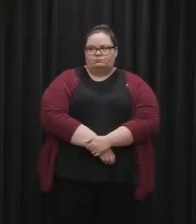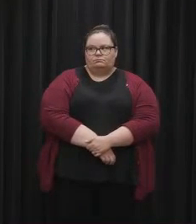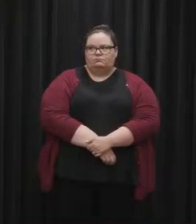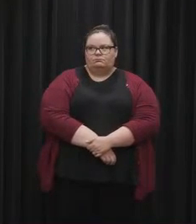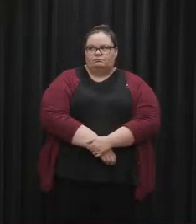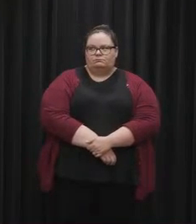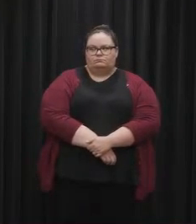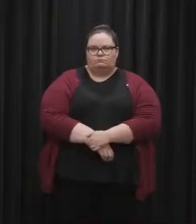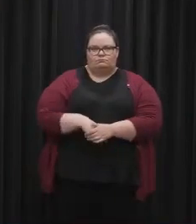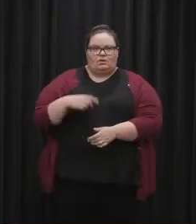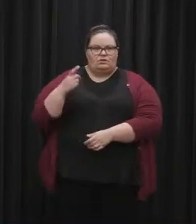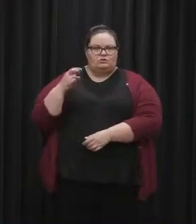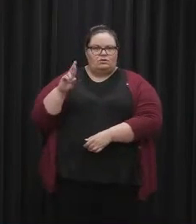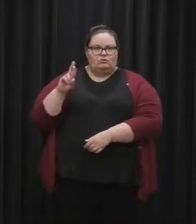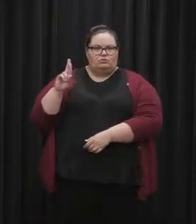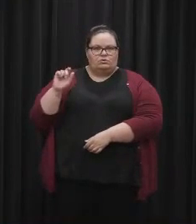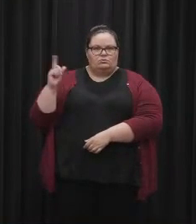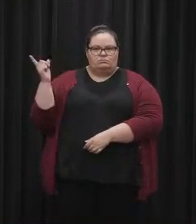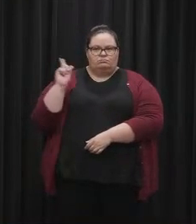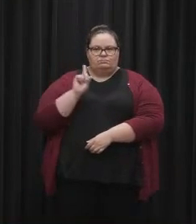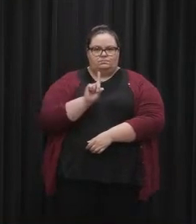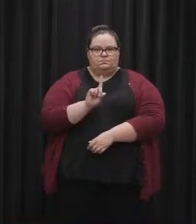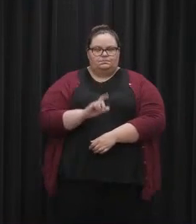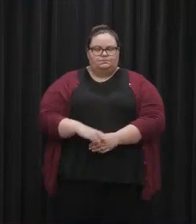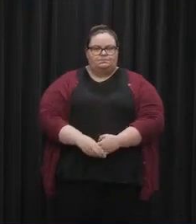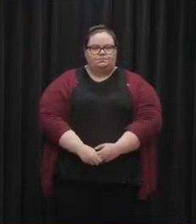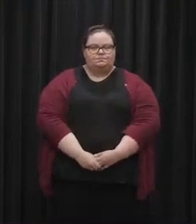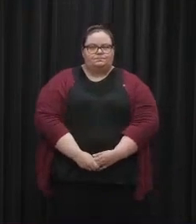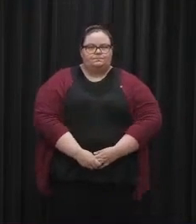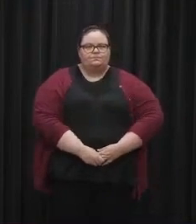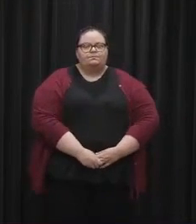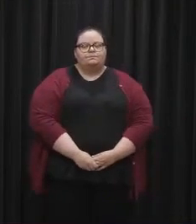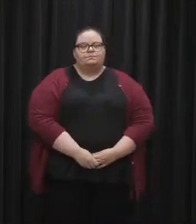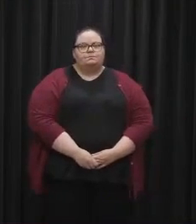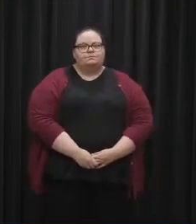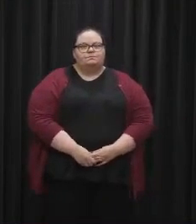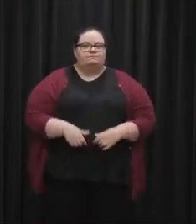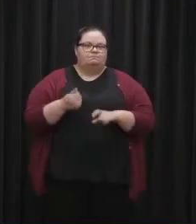you know, a certain exemption for people who don't wear it?